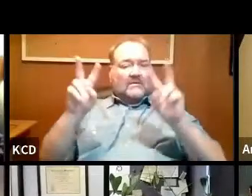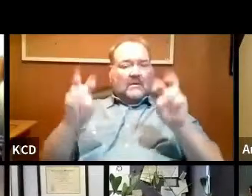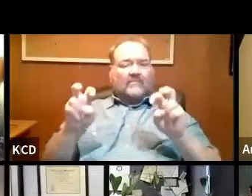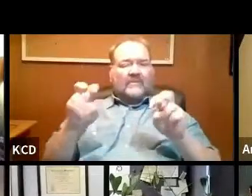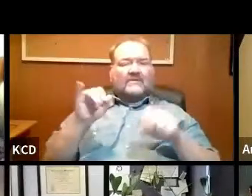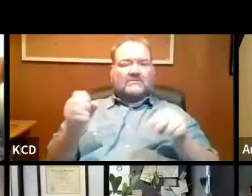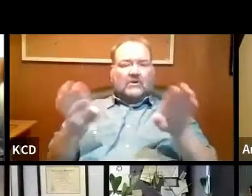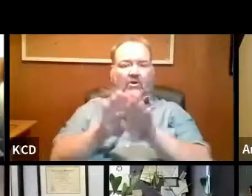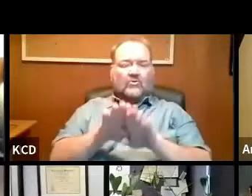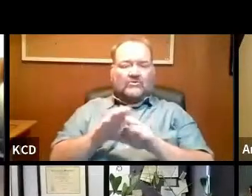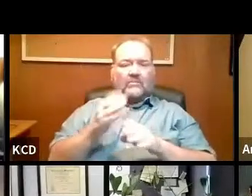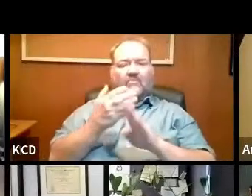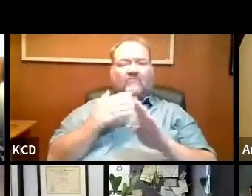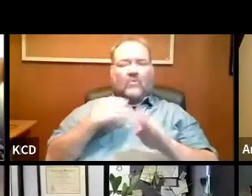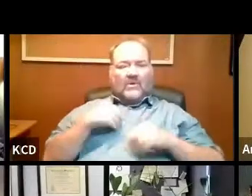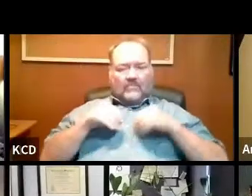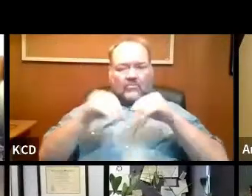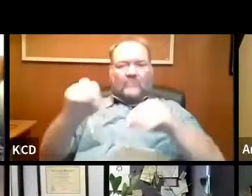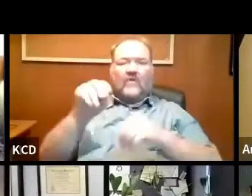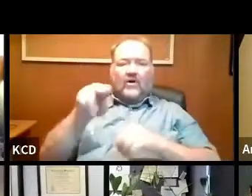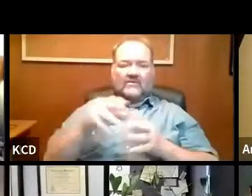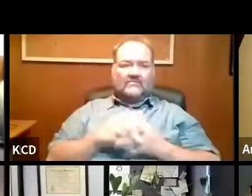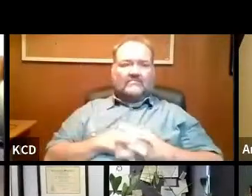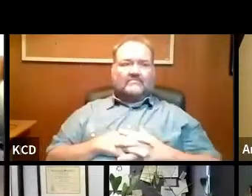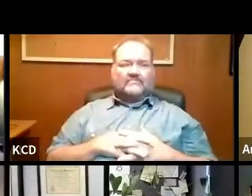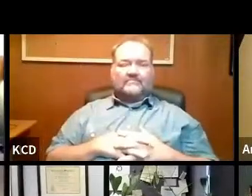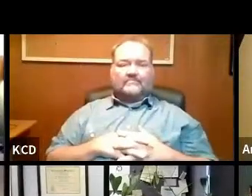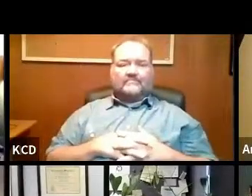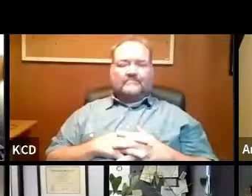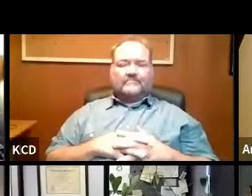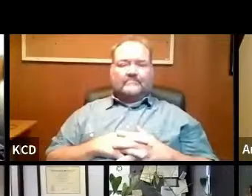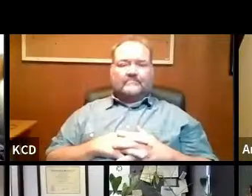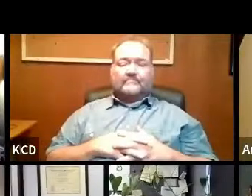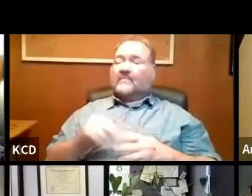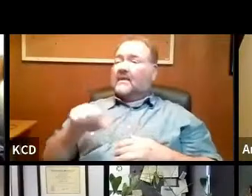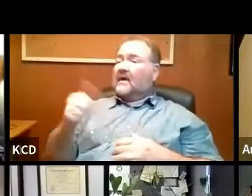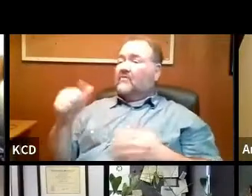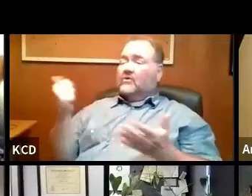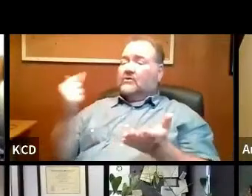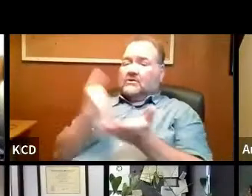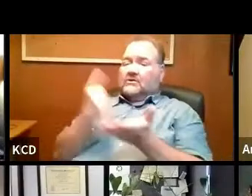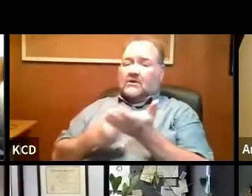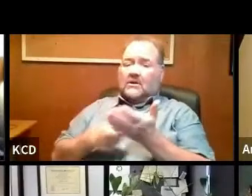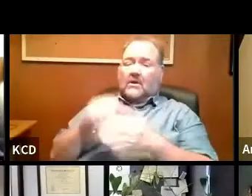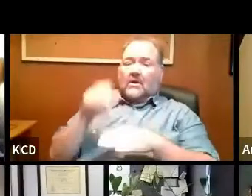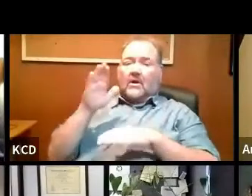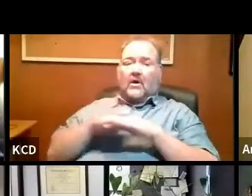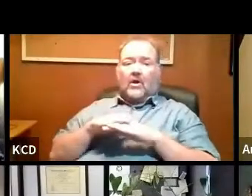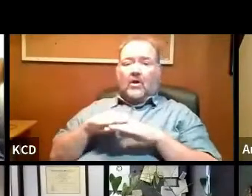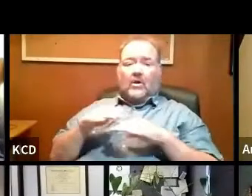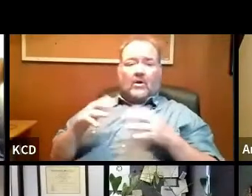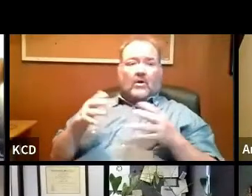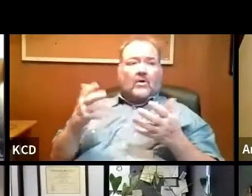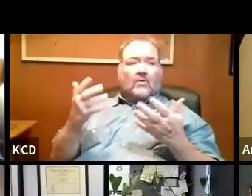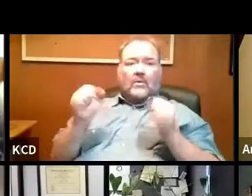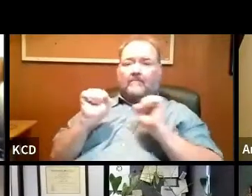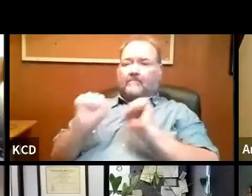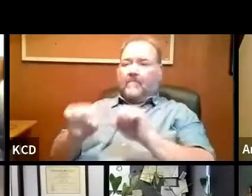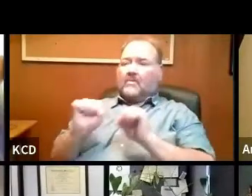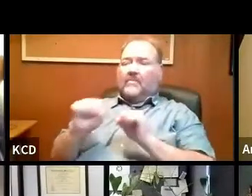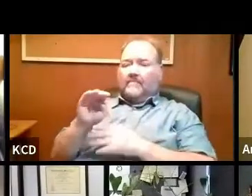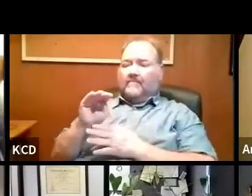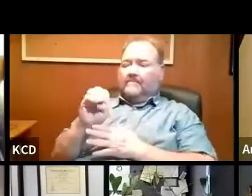closed before I move on. Any other discussion on the potential